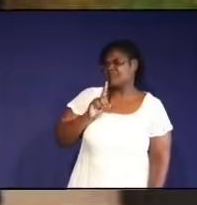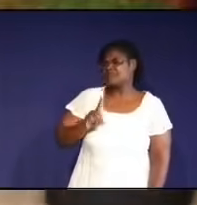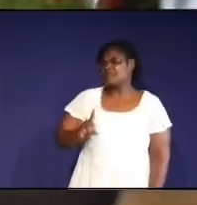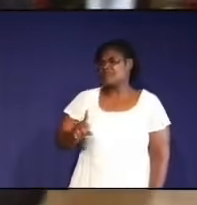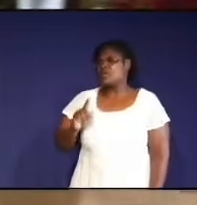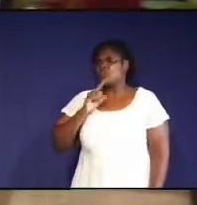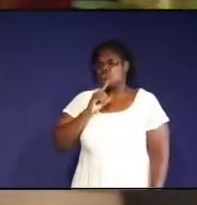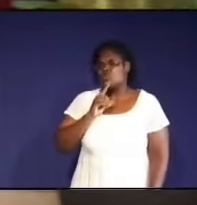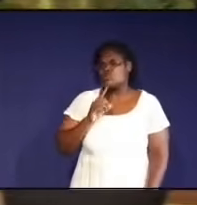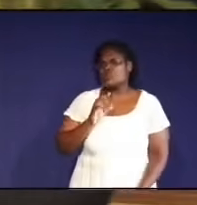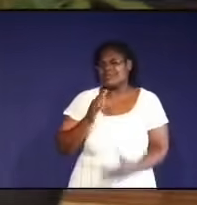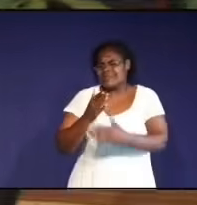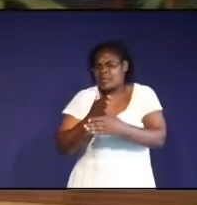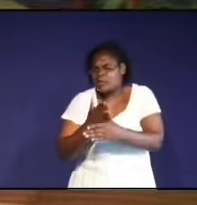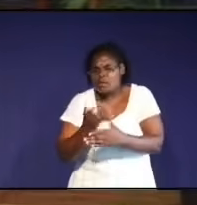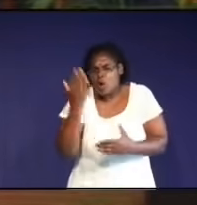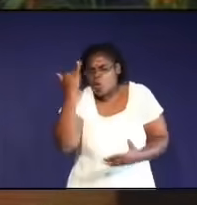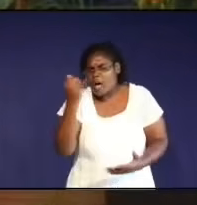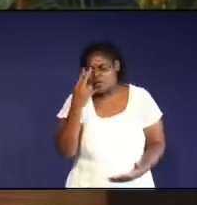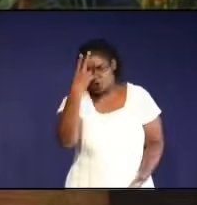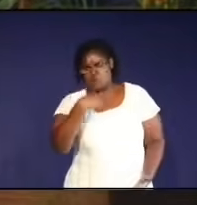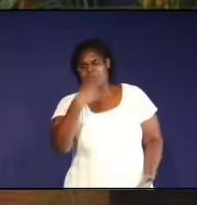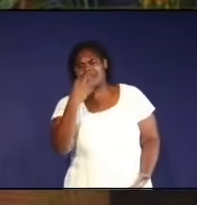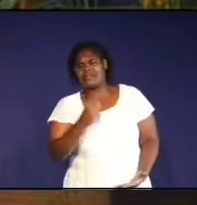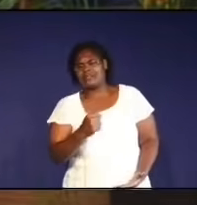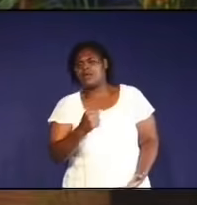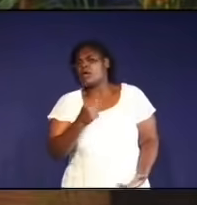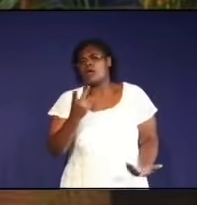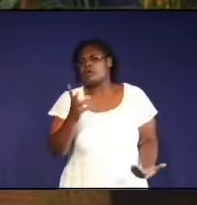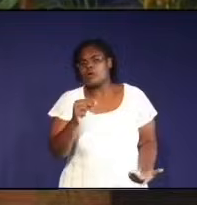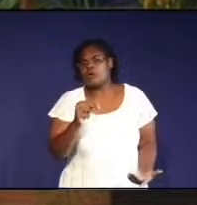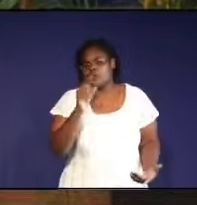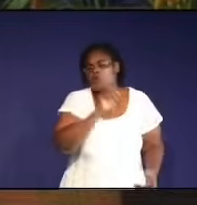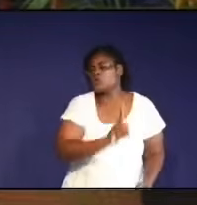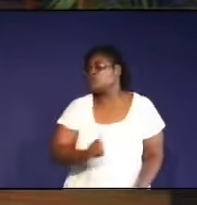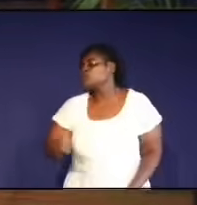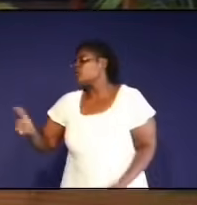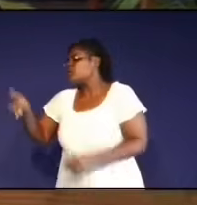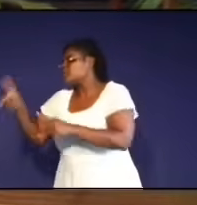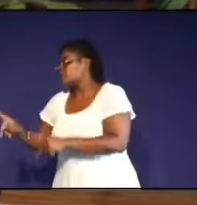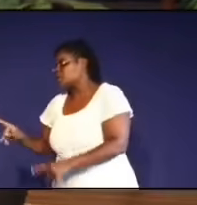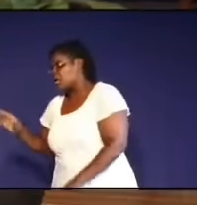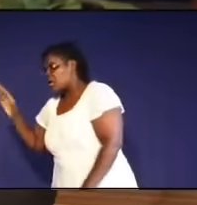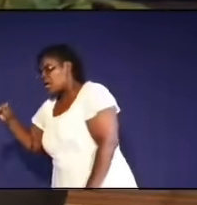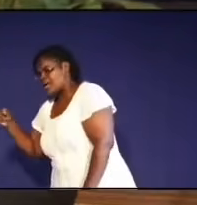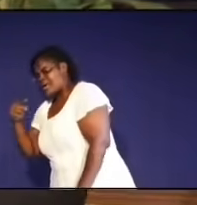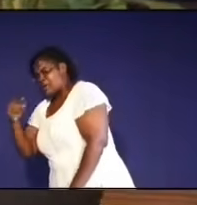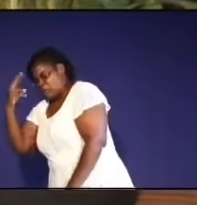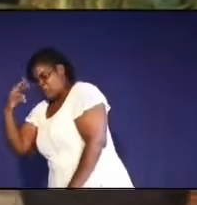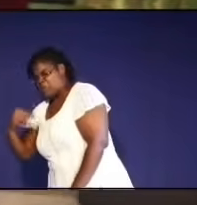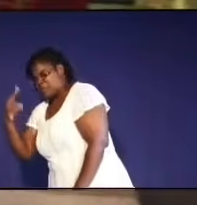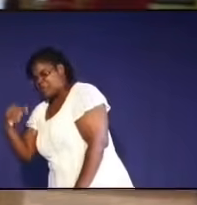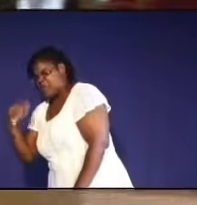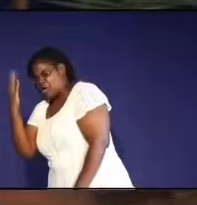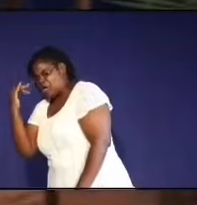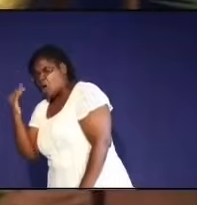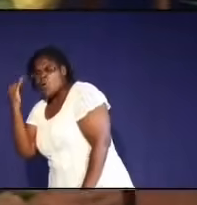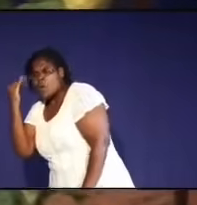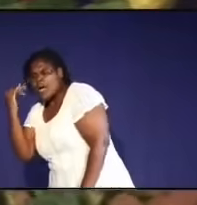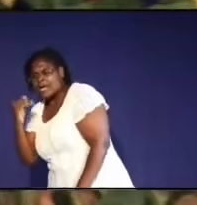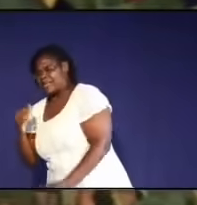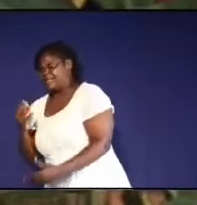go to somebody else. Child, him look at me a certain way. And the reason him look at me that way is because of so and so.